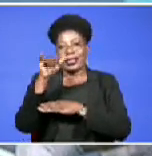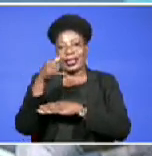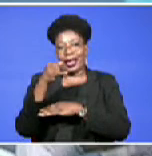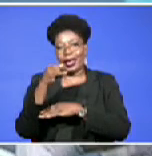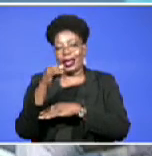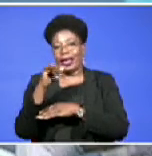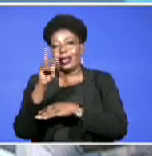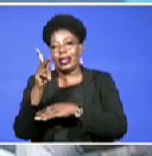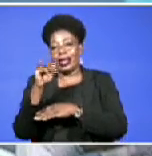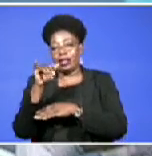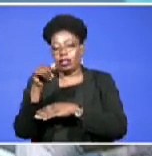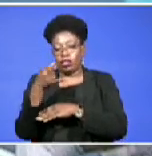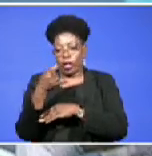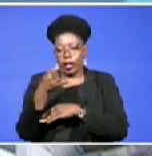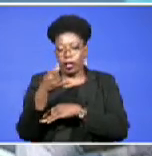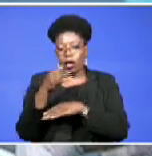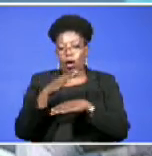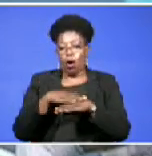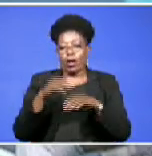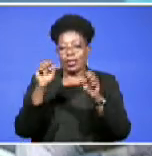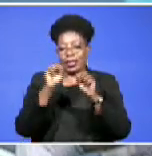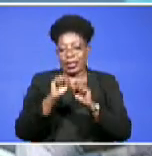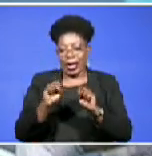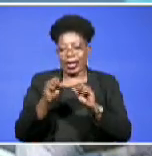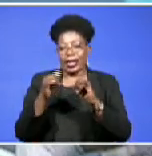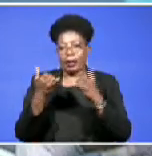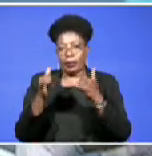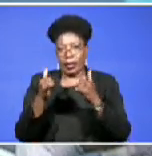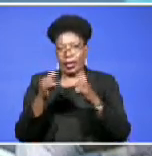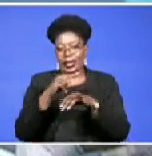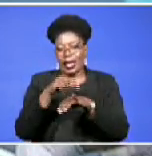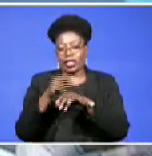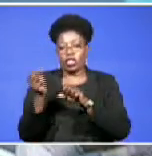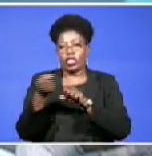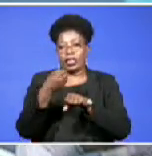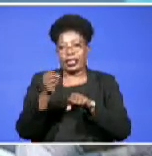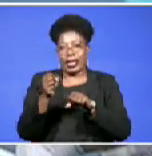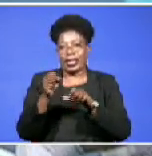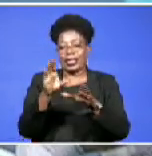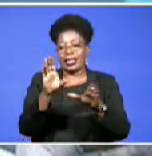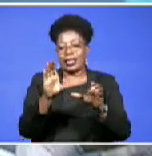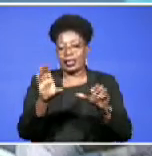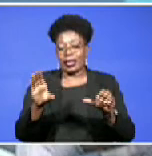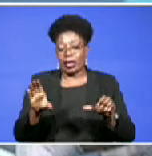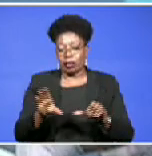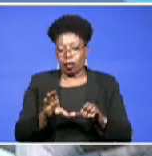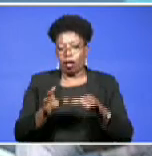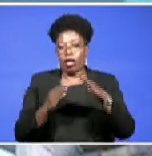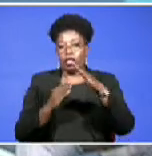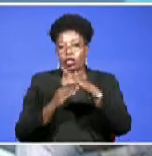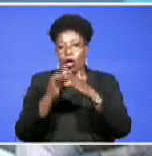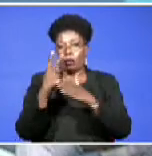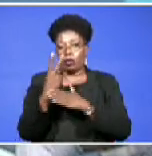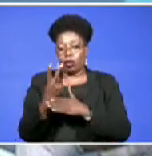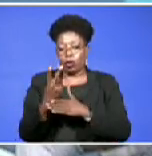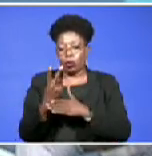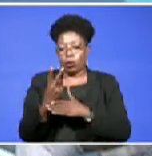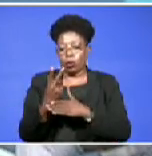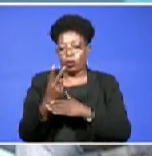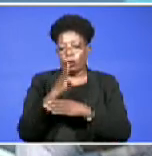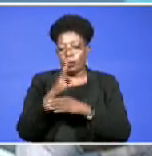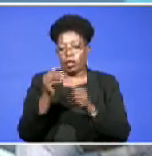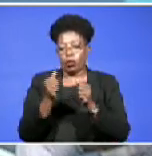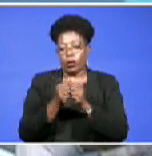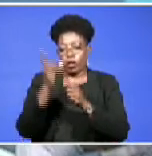for round-robin action on Saturday and Sunday at the National Tennis Center. The top two finishers will be paired with national